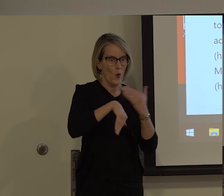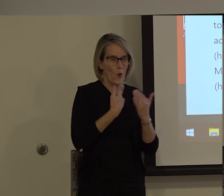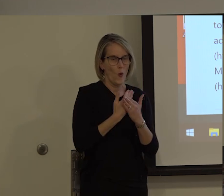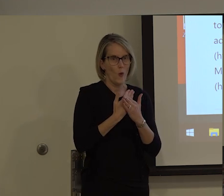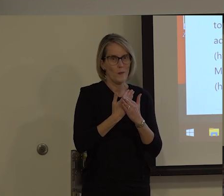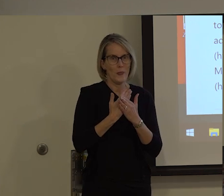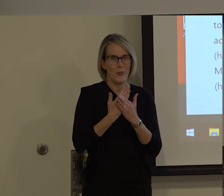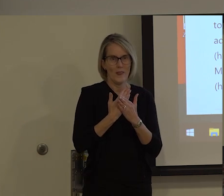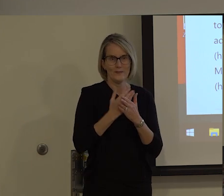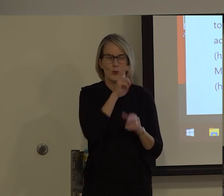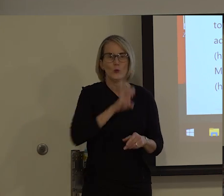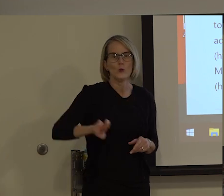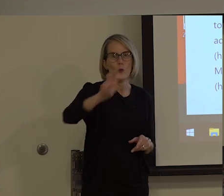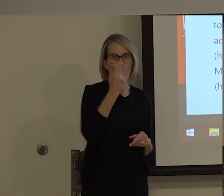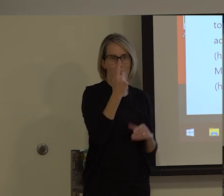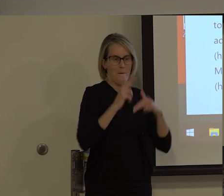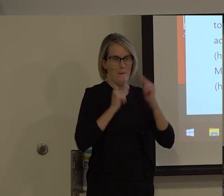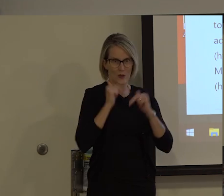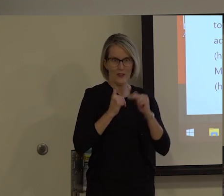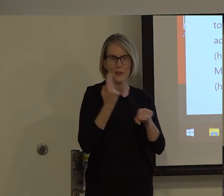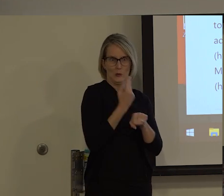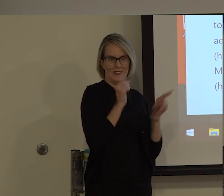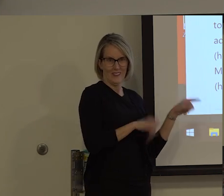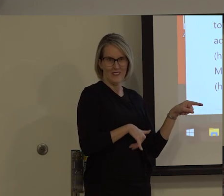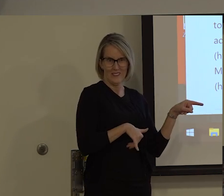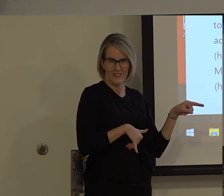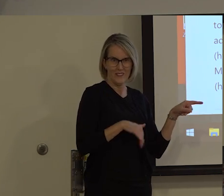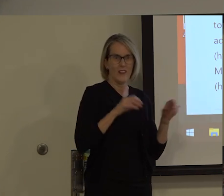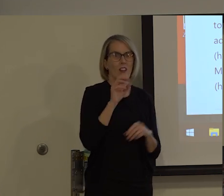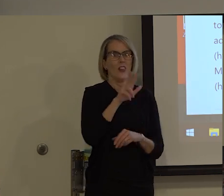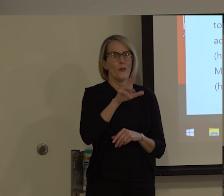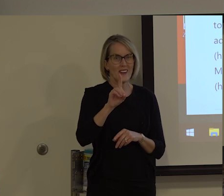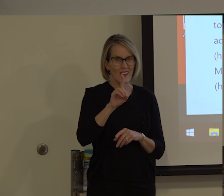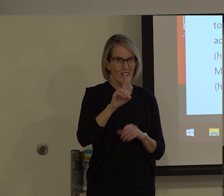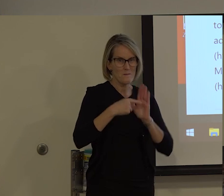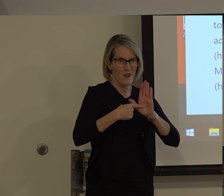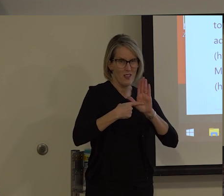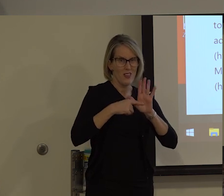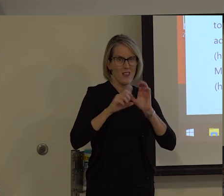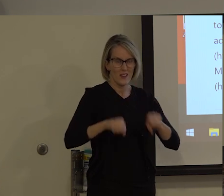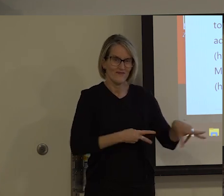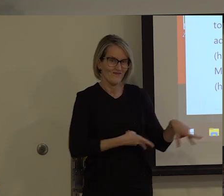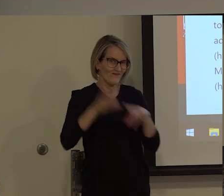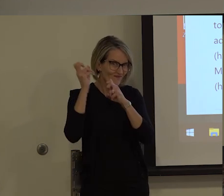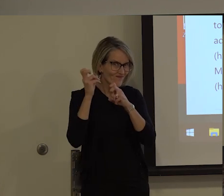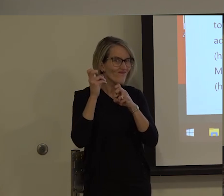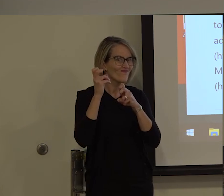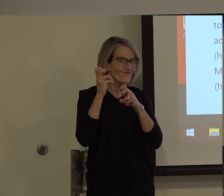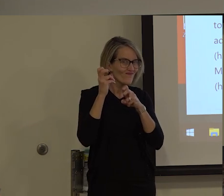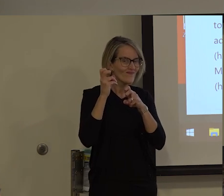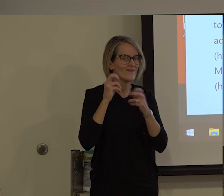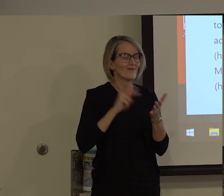of Orton Hall in ThingLink. You can, again, upload 3D models. So the benefit is that we have to use